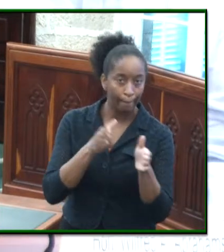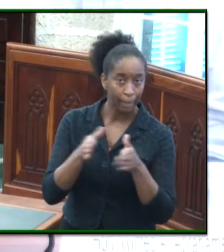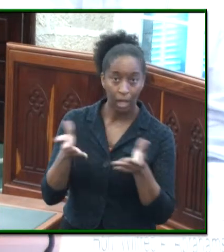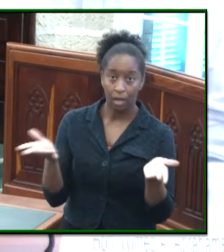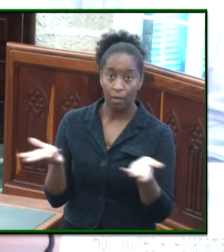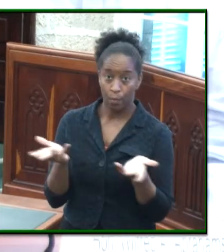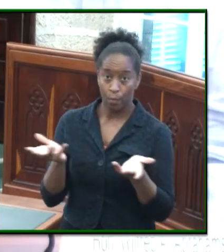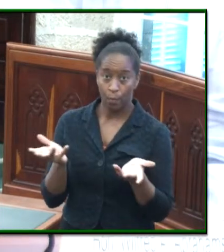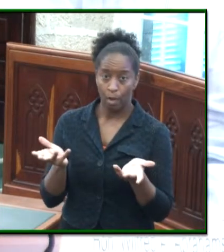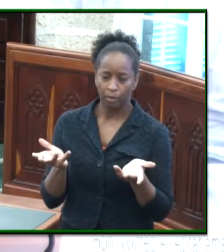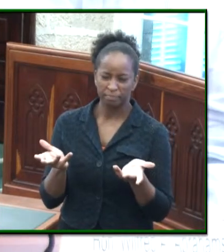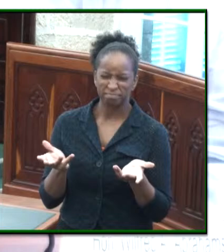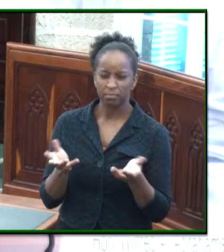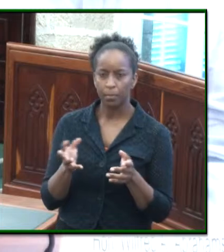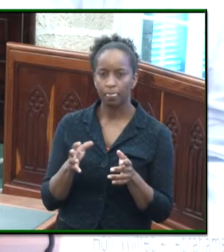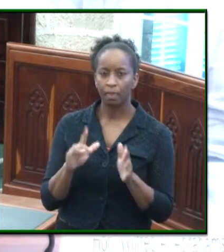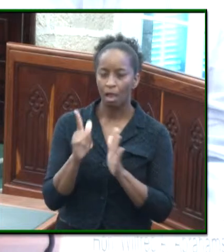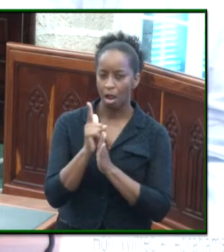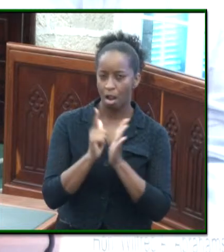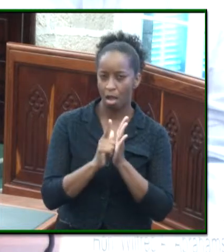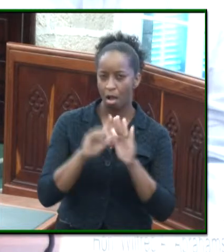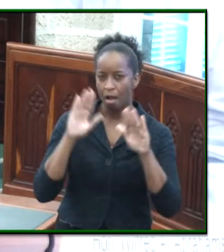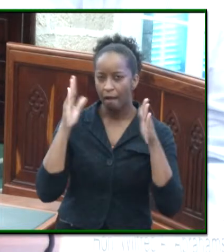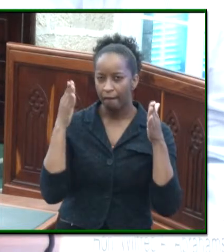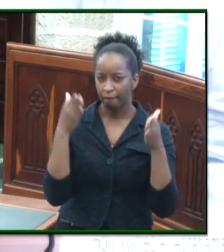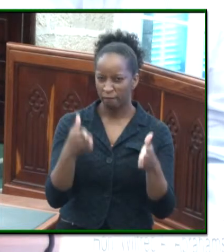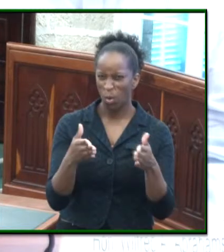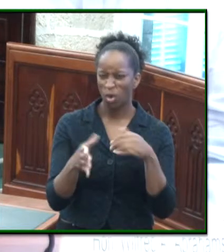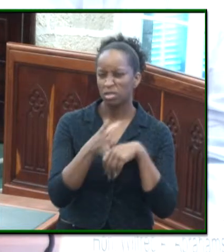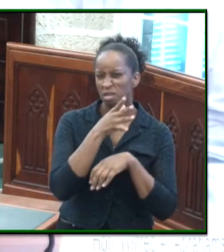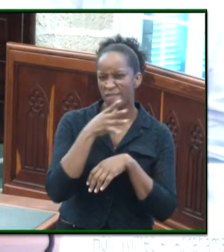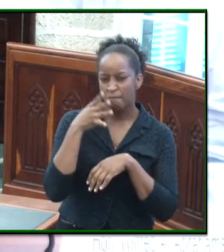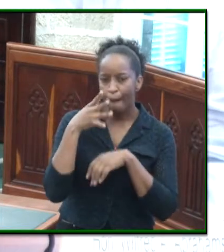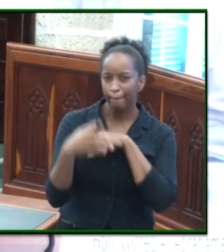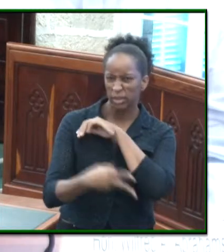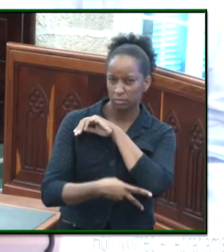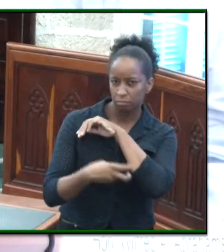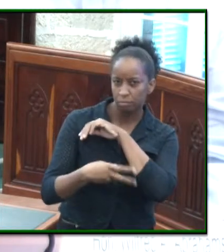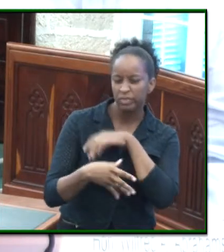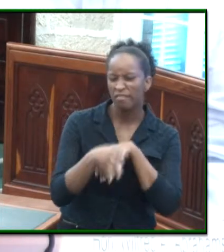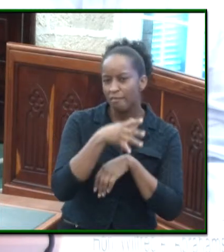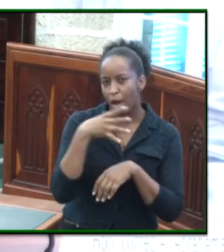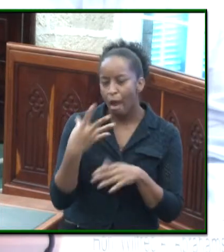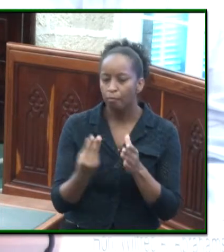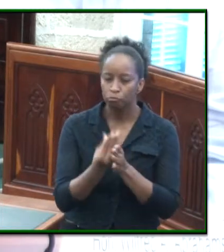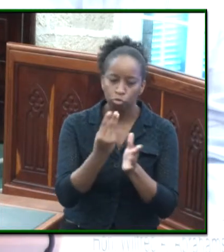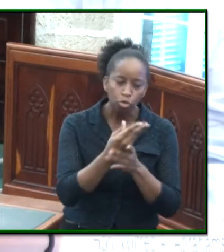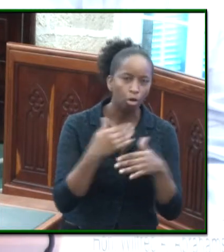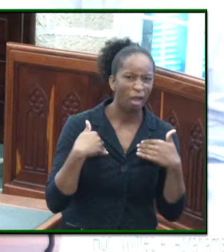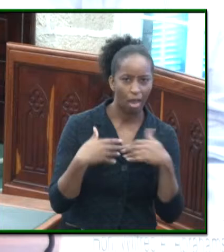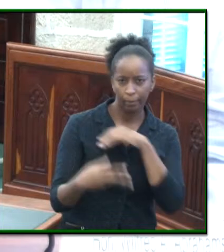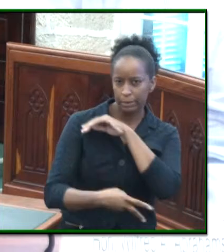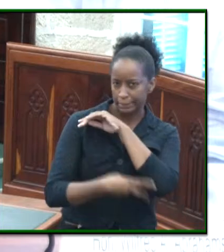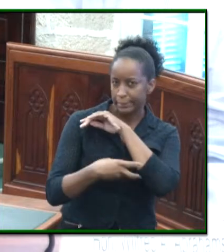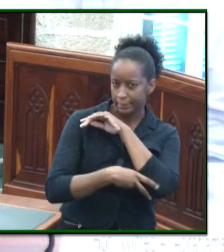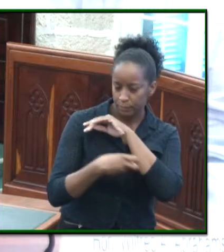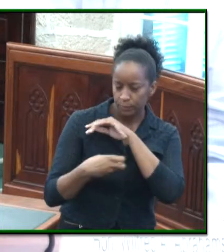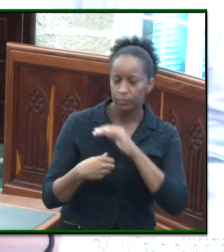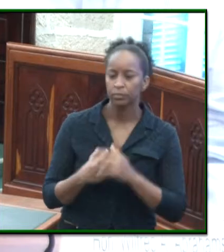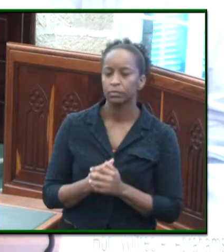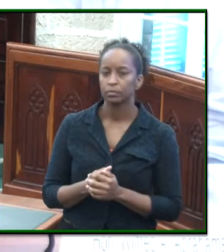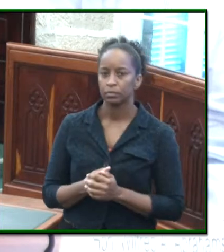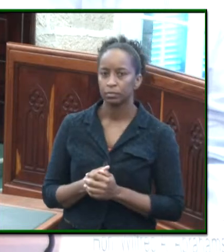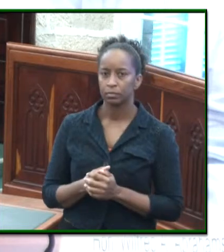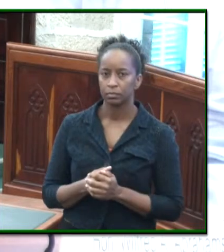months to pull together. I am also very pleased with the social media presence of the Barbados Police Service,